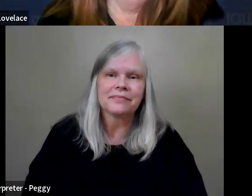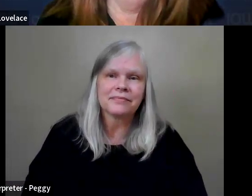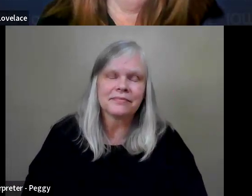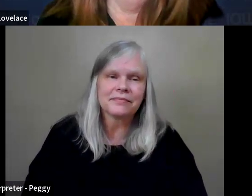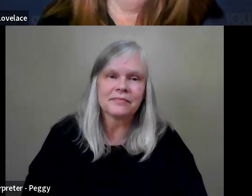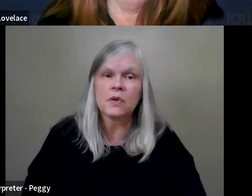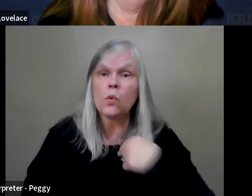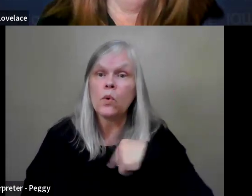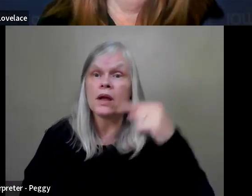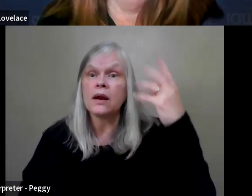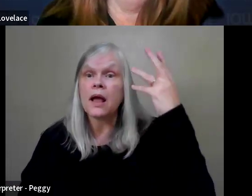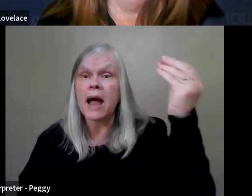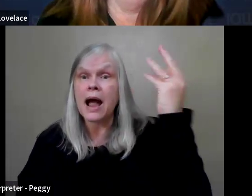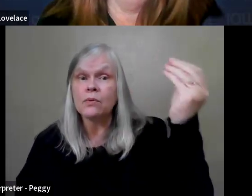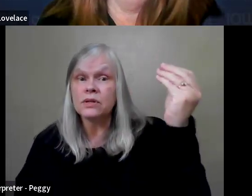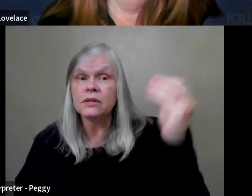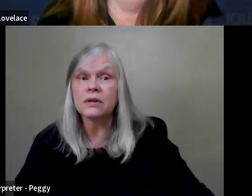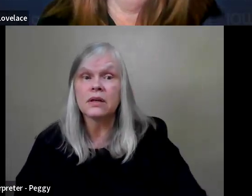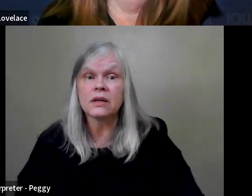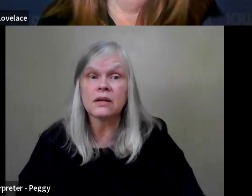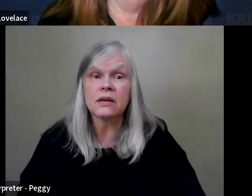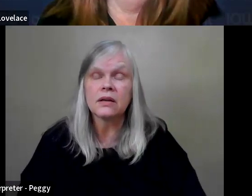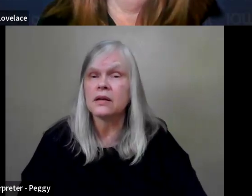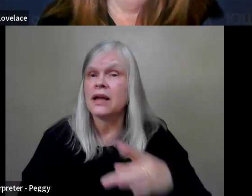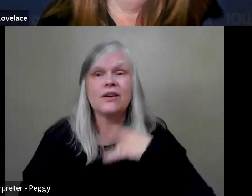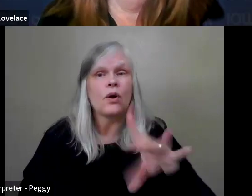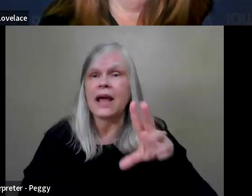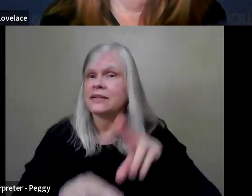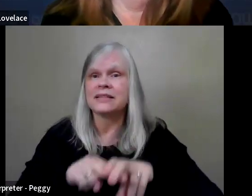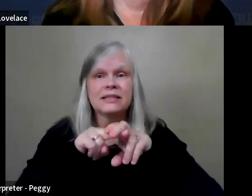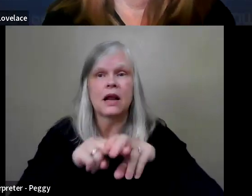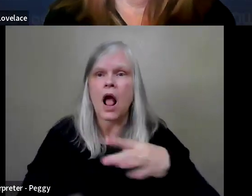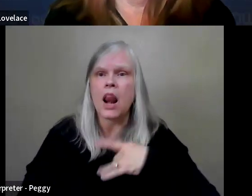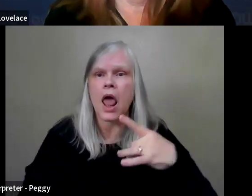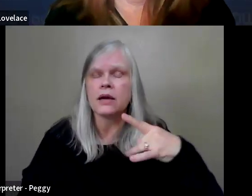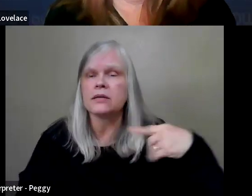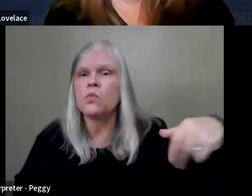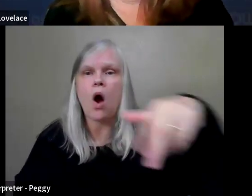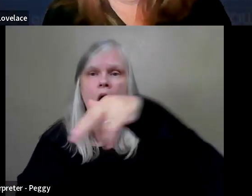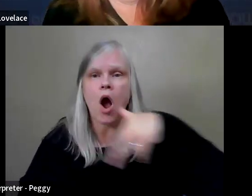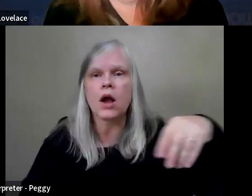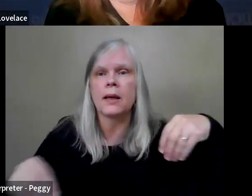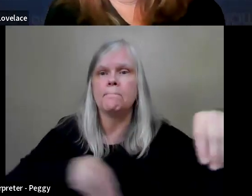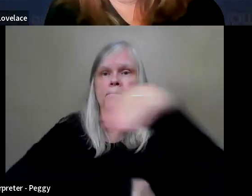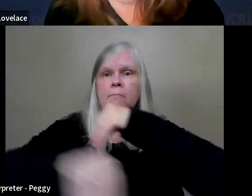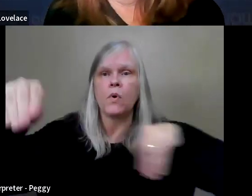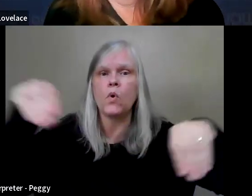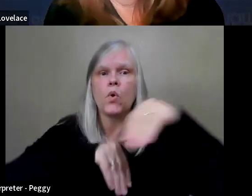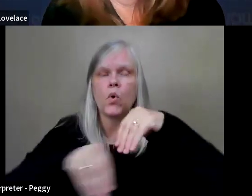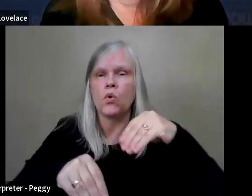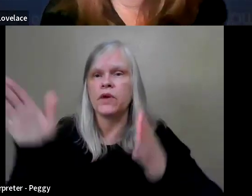when I'm out, I don't like to sit. I like to move and walk and go.